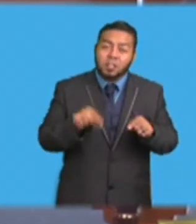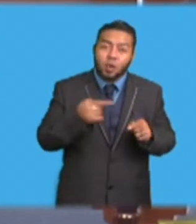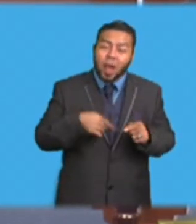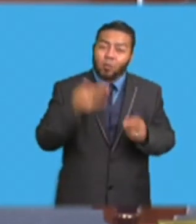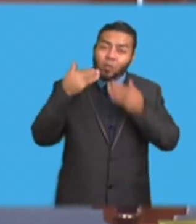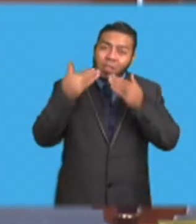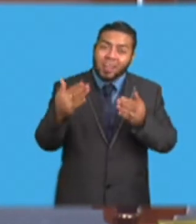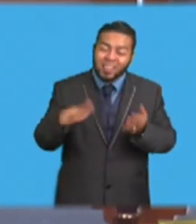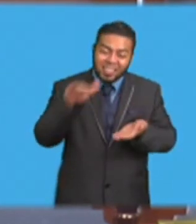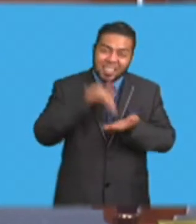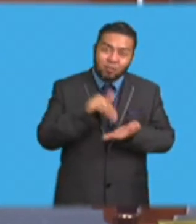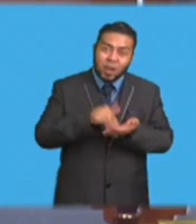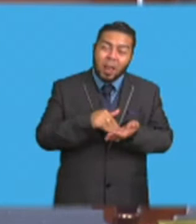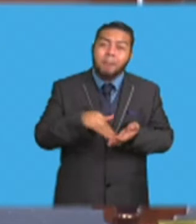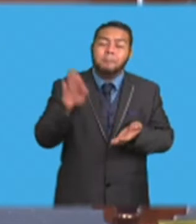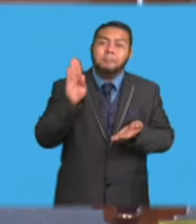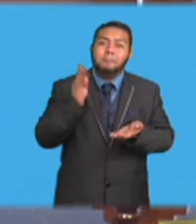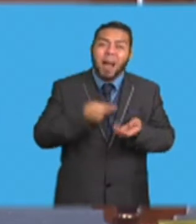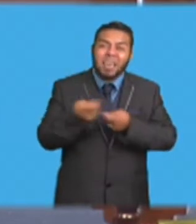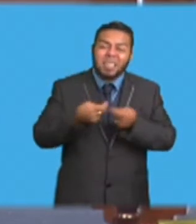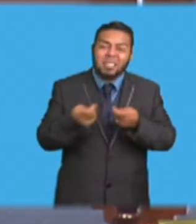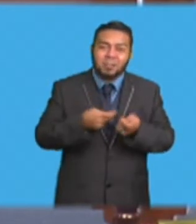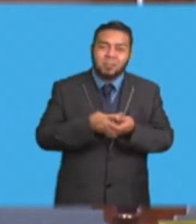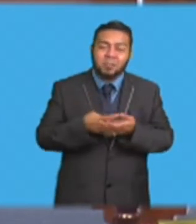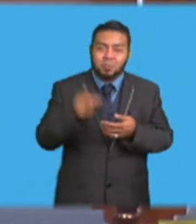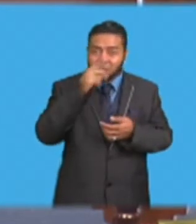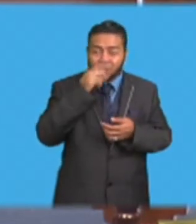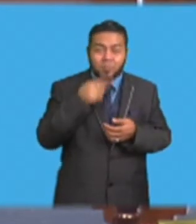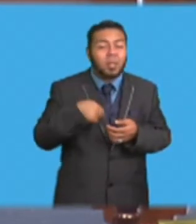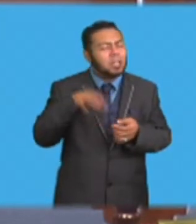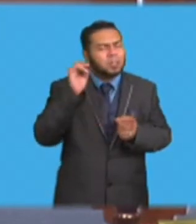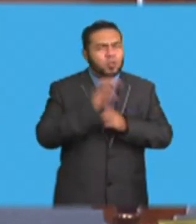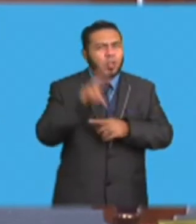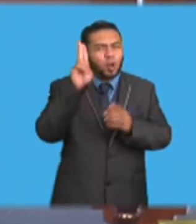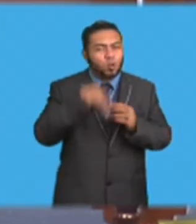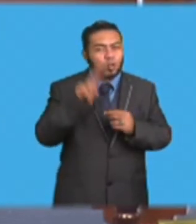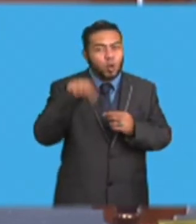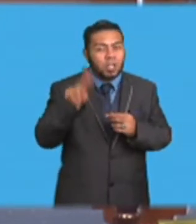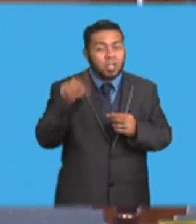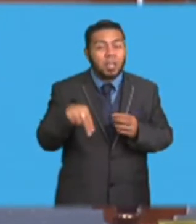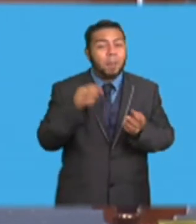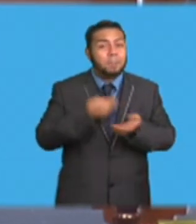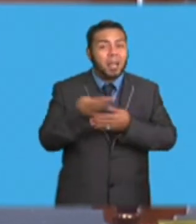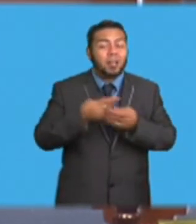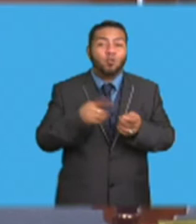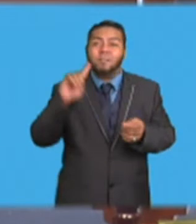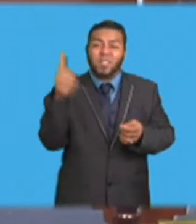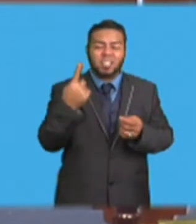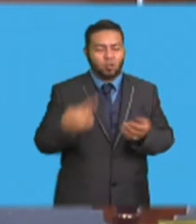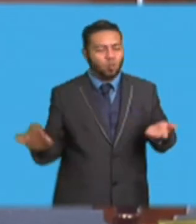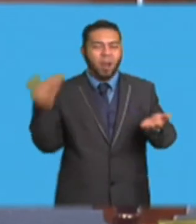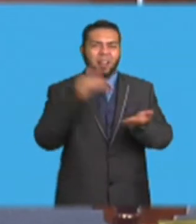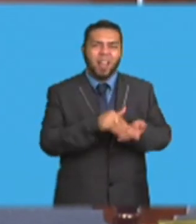to thank the central municipal market vendors and in particular Nassori market vendors who were one of the first to arrive at the